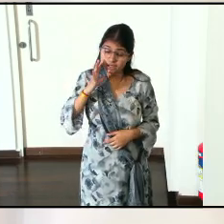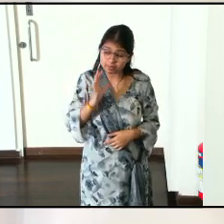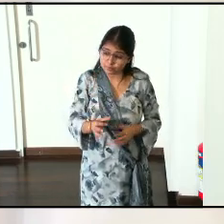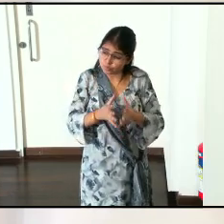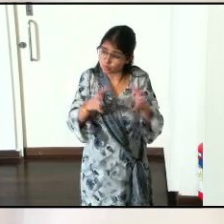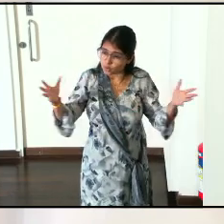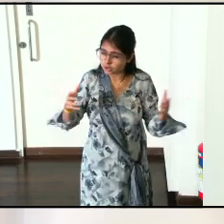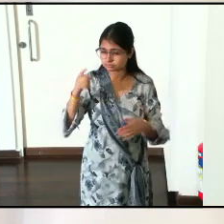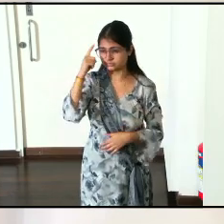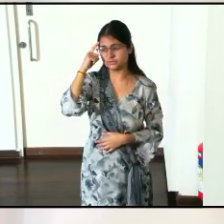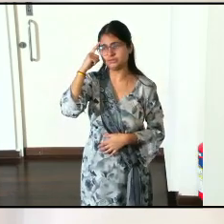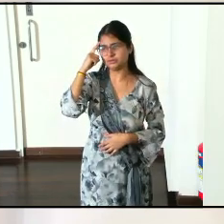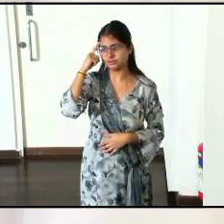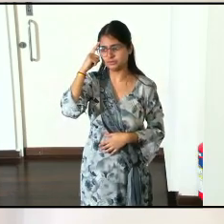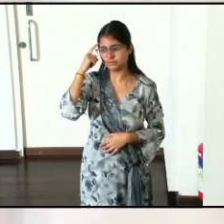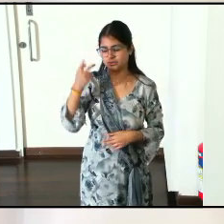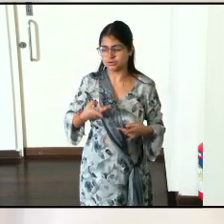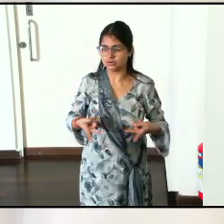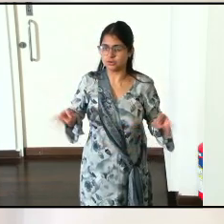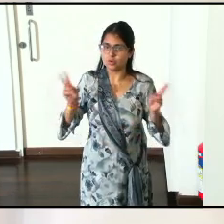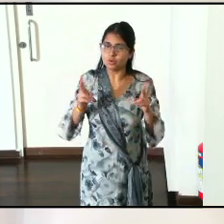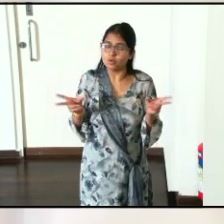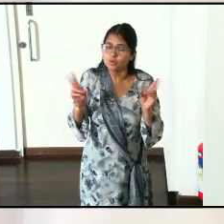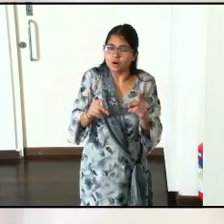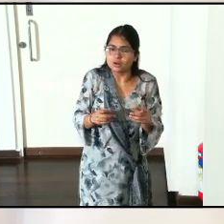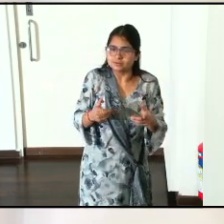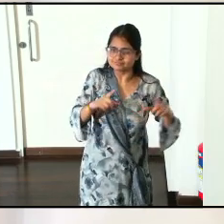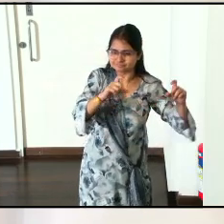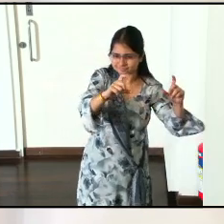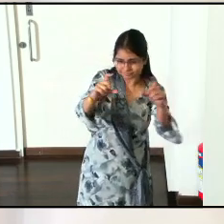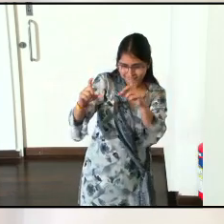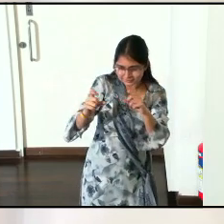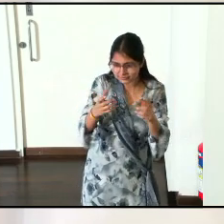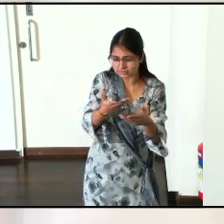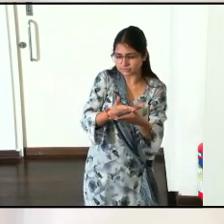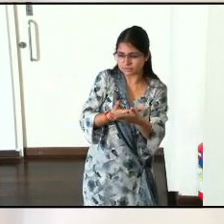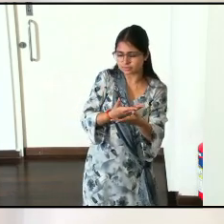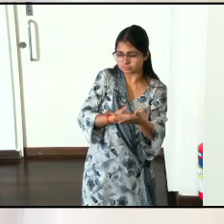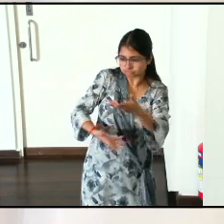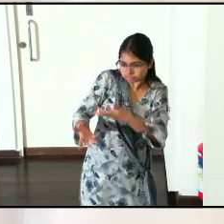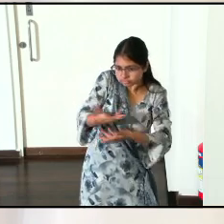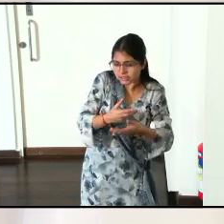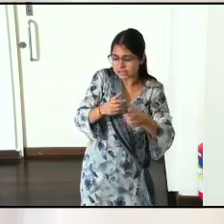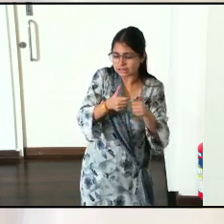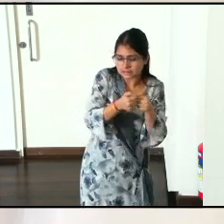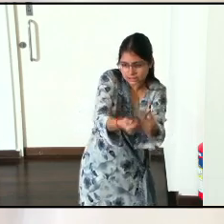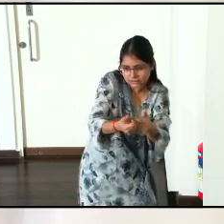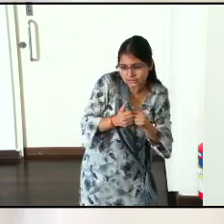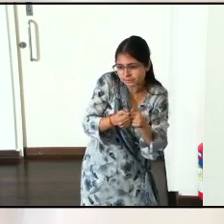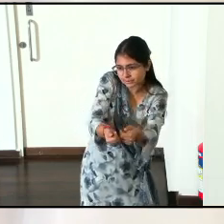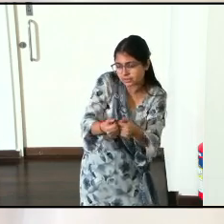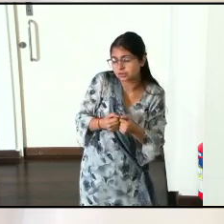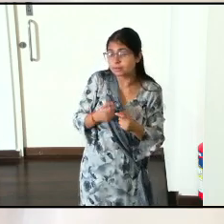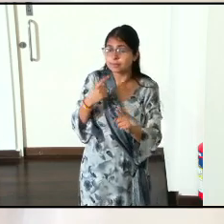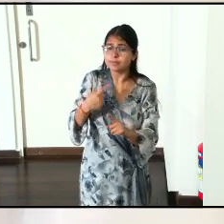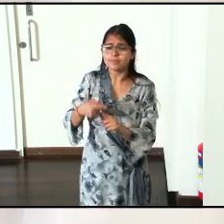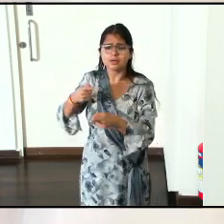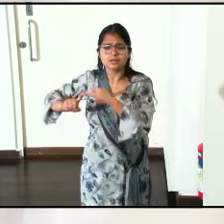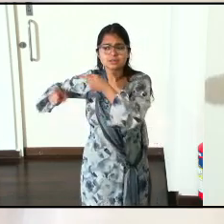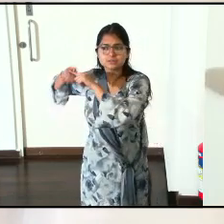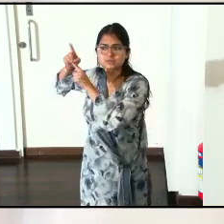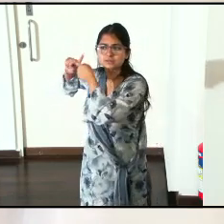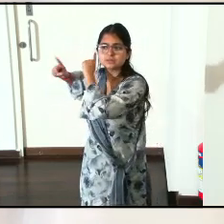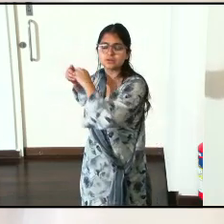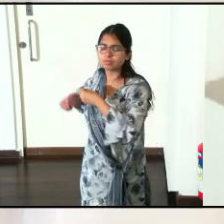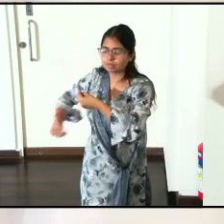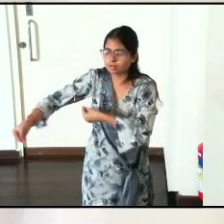to think over and above the questions about images and texts and messages and so on and so forth, but also the histories of circulation